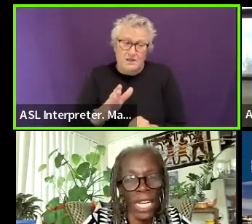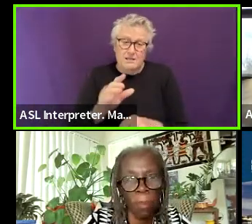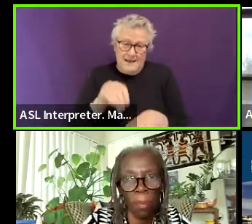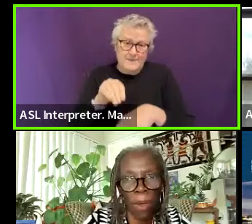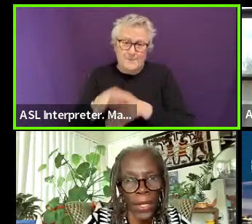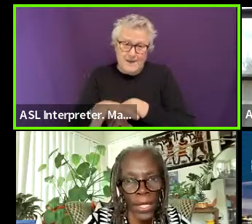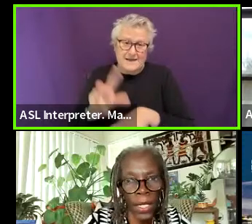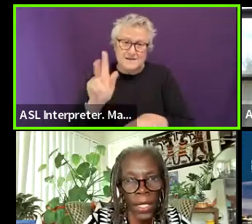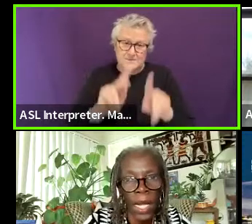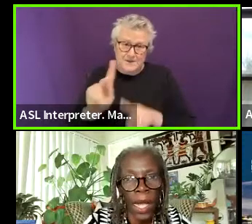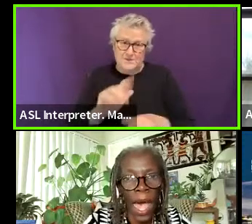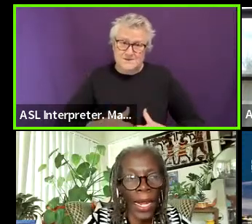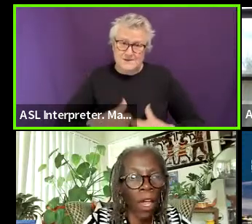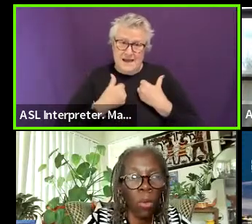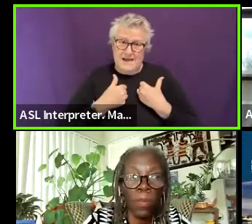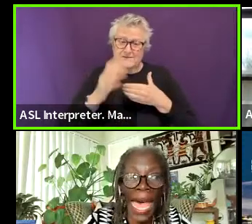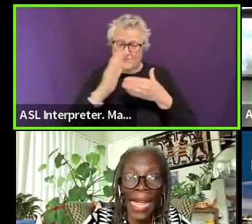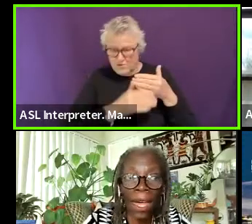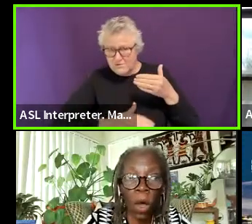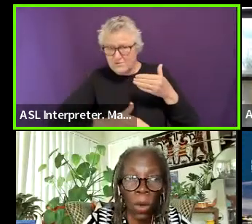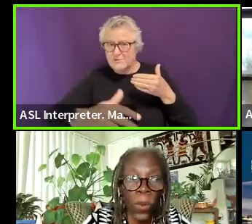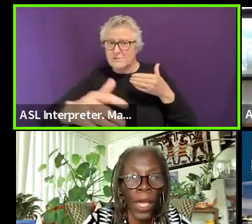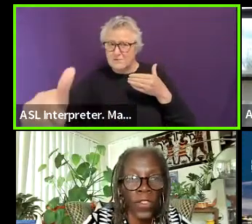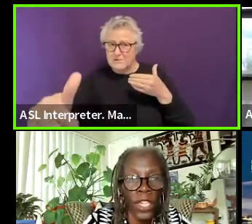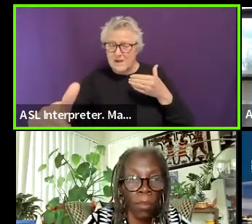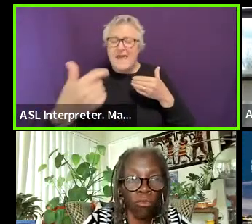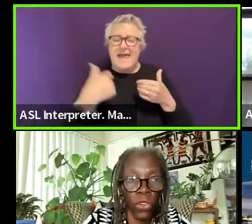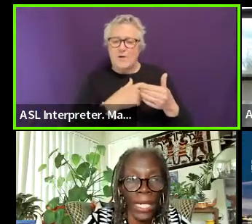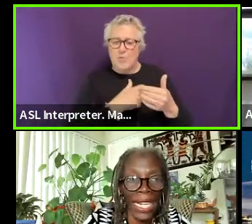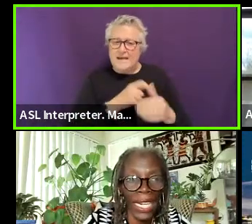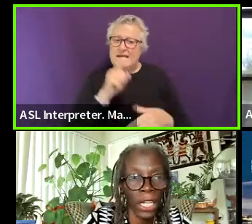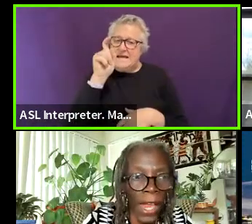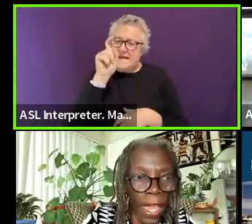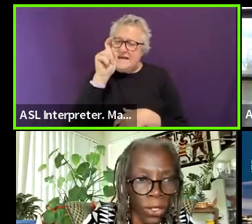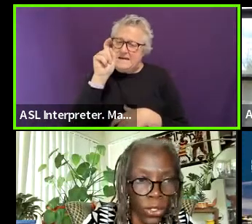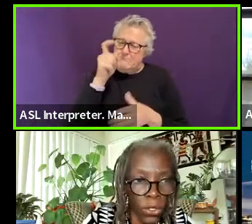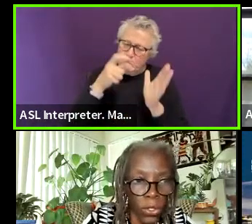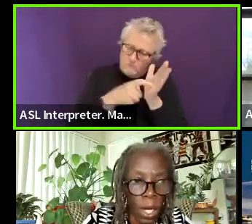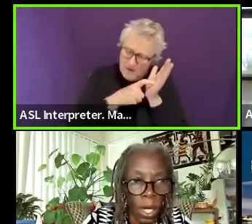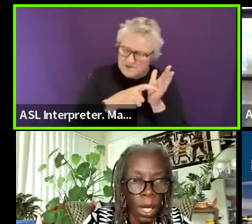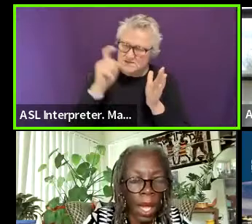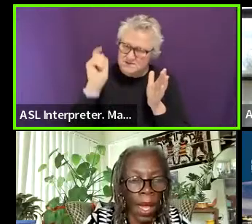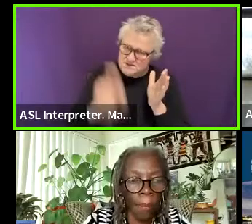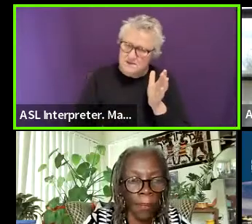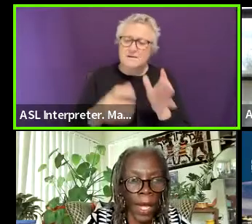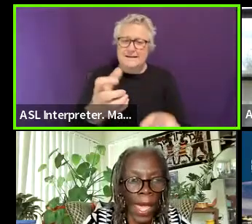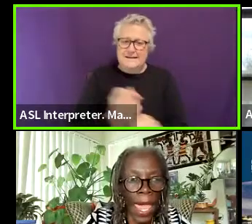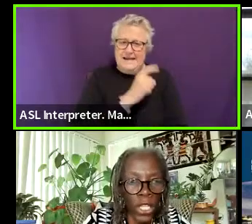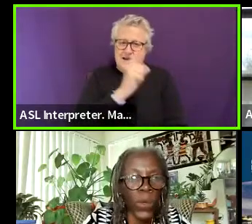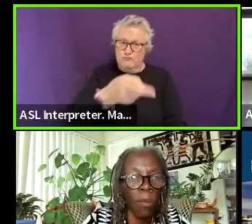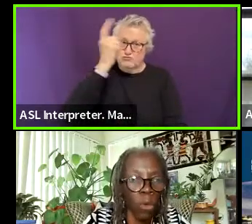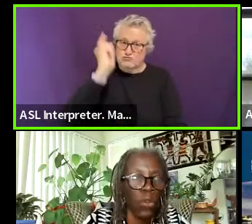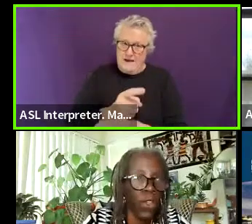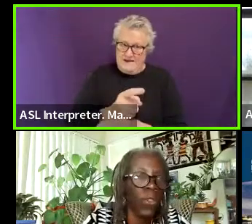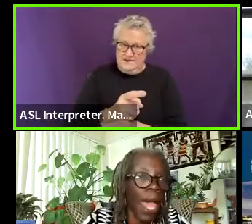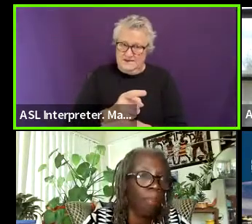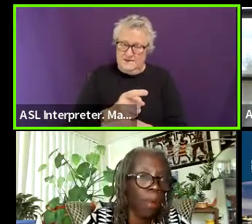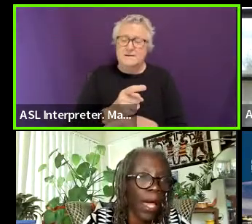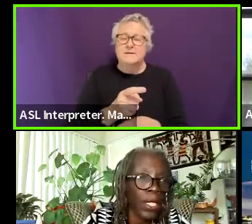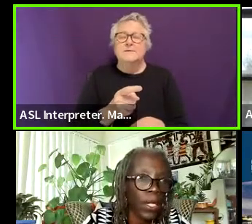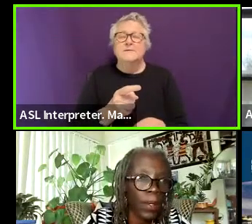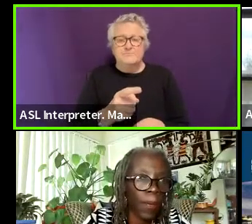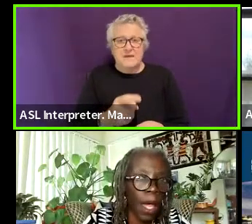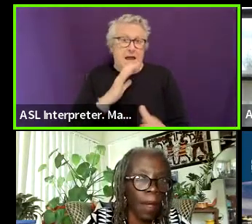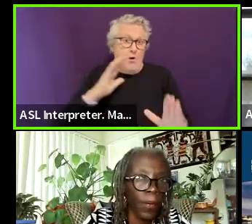rushing to the NEPA process, and I hope we have some really clear answers as we move through